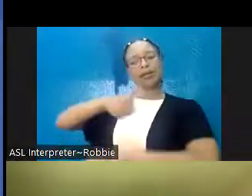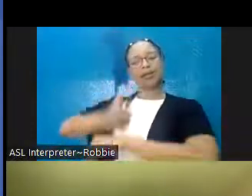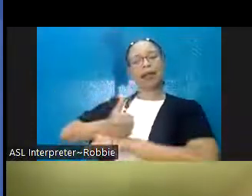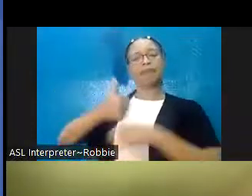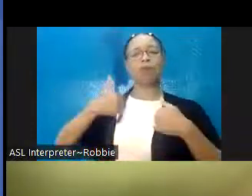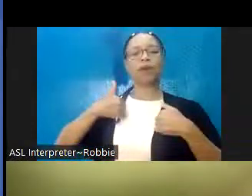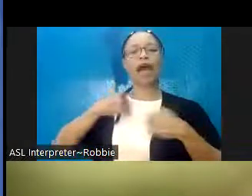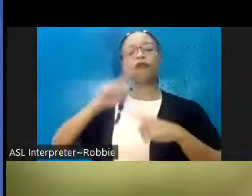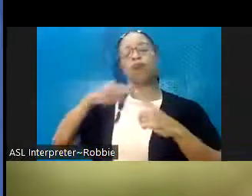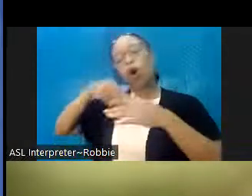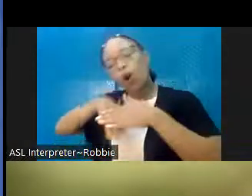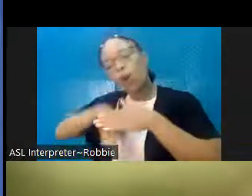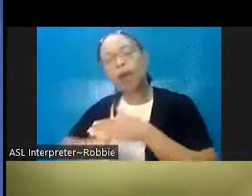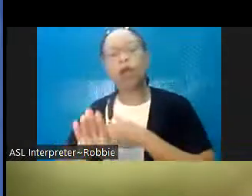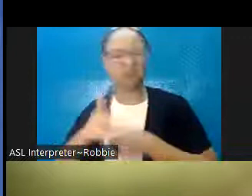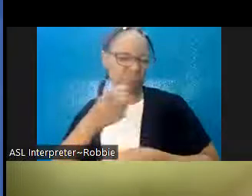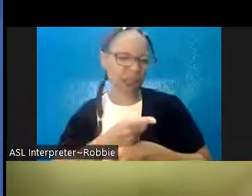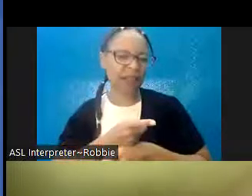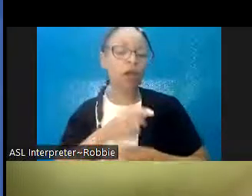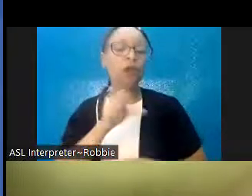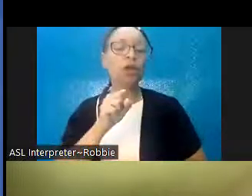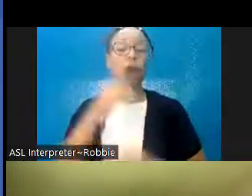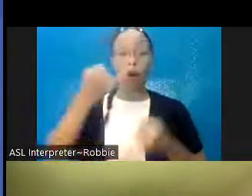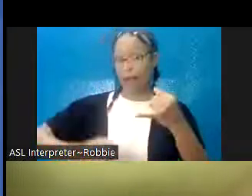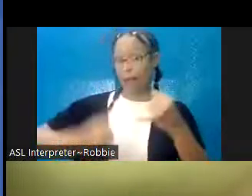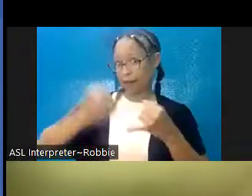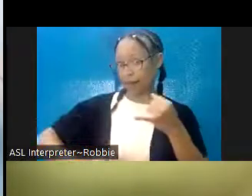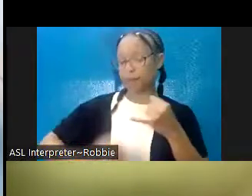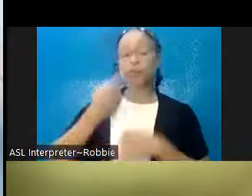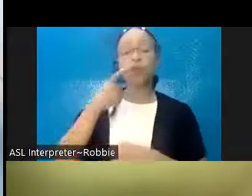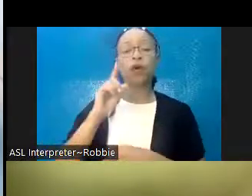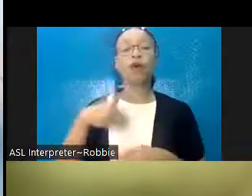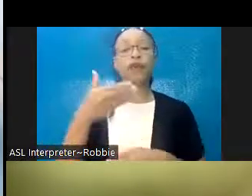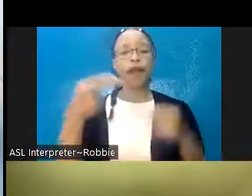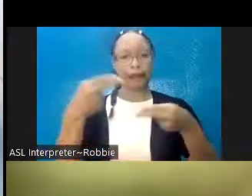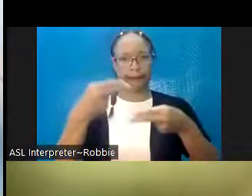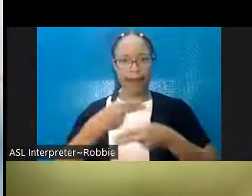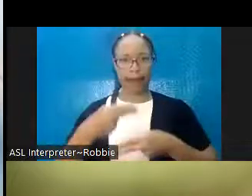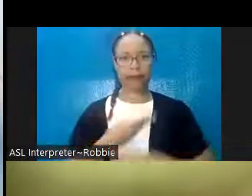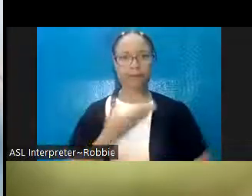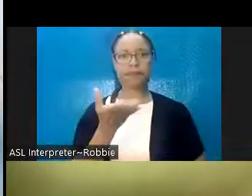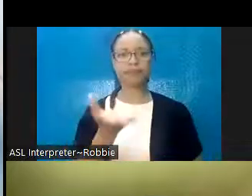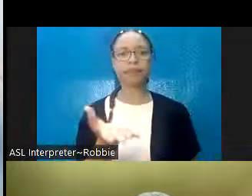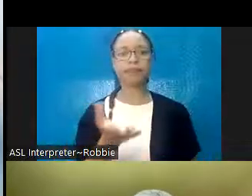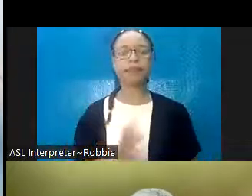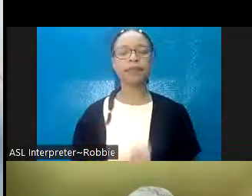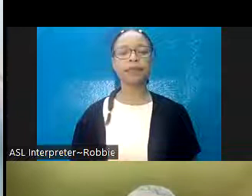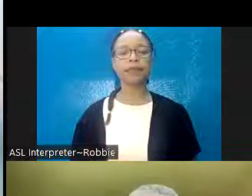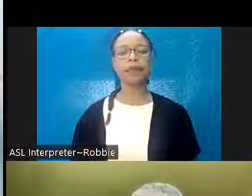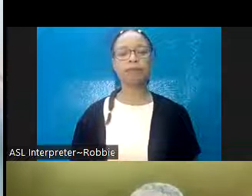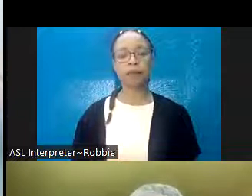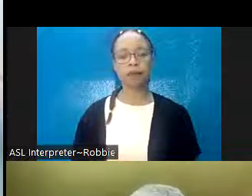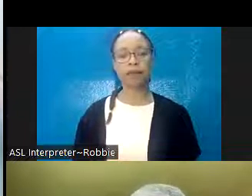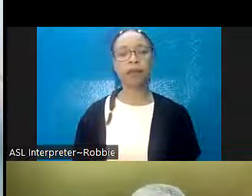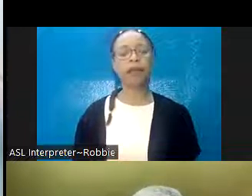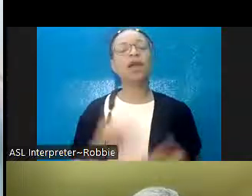going in, right? So, and lastly, for the next slide, right, it's